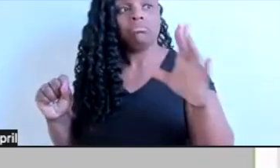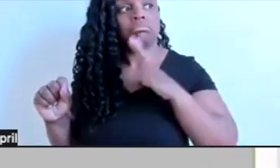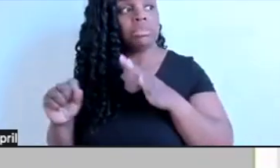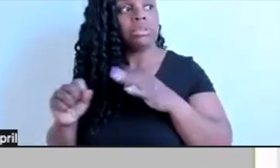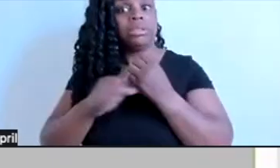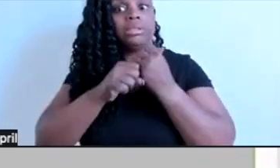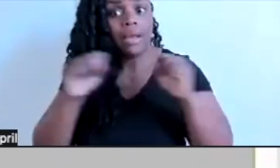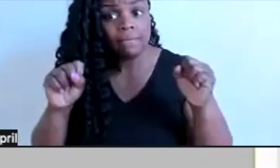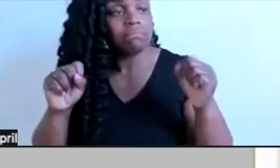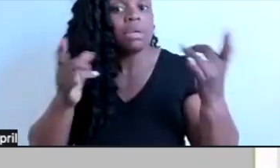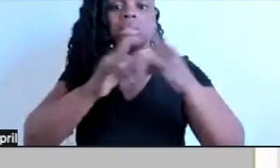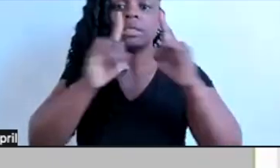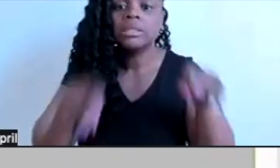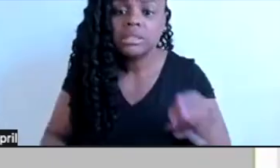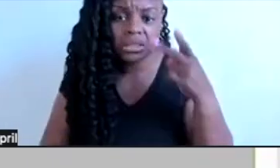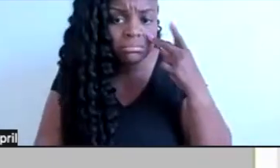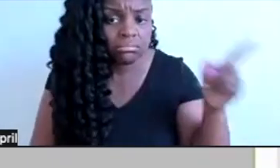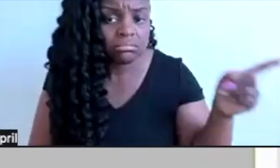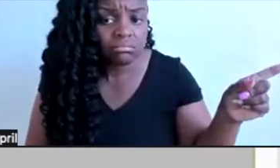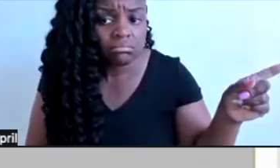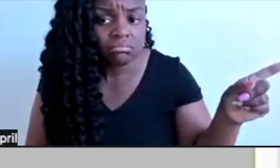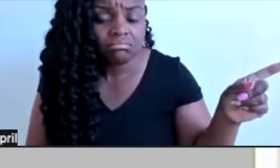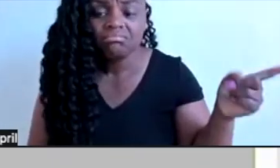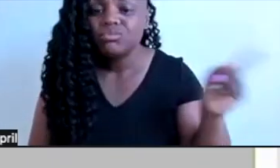for a few days until things settle down.